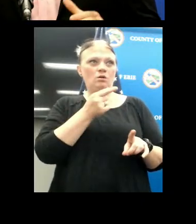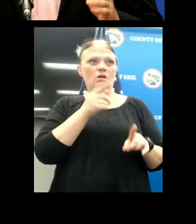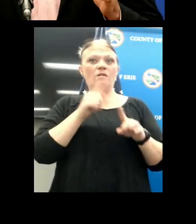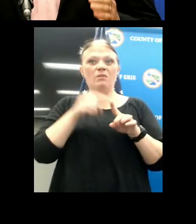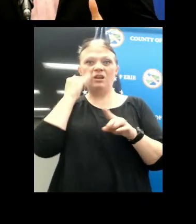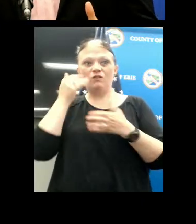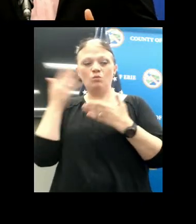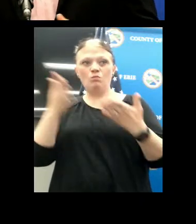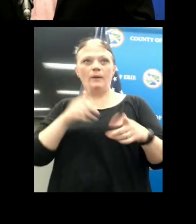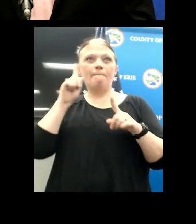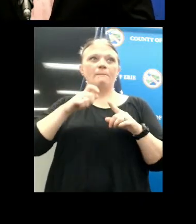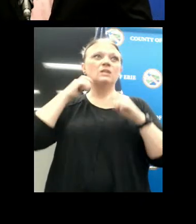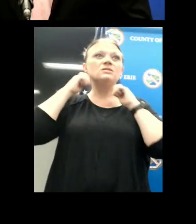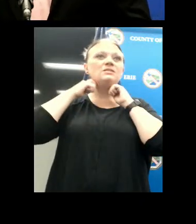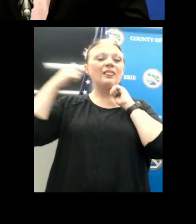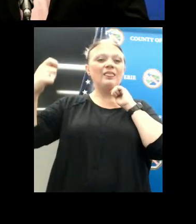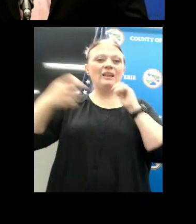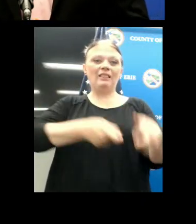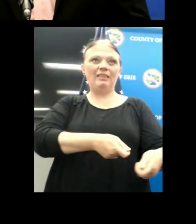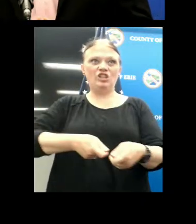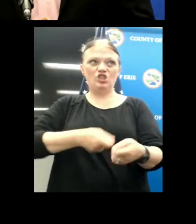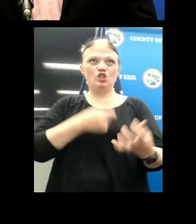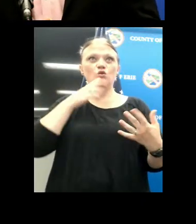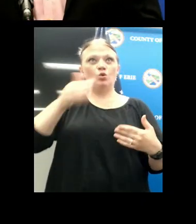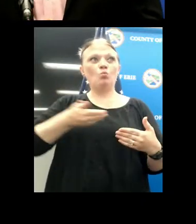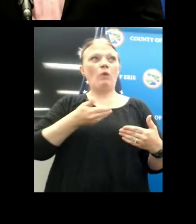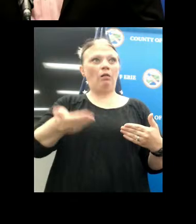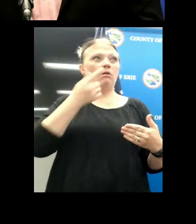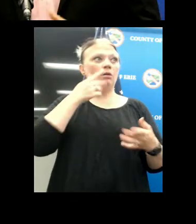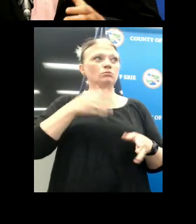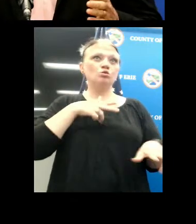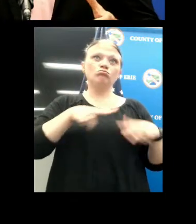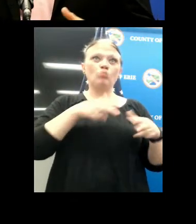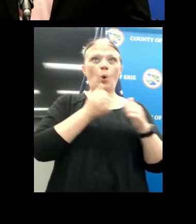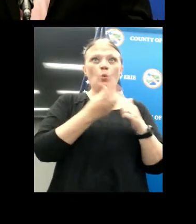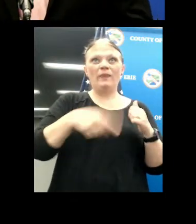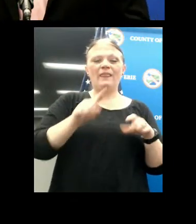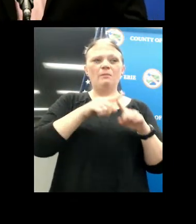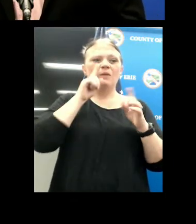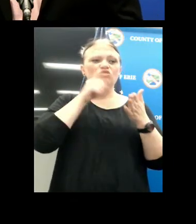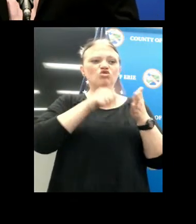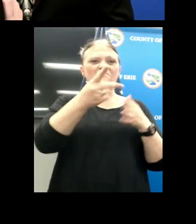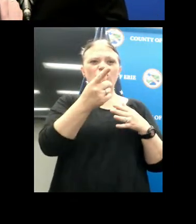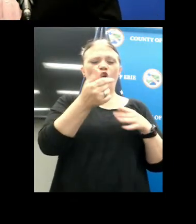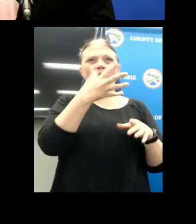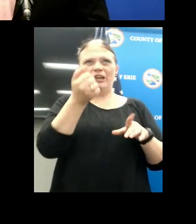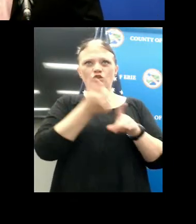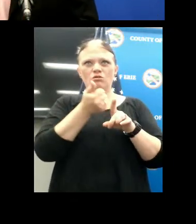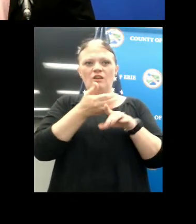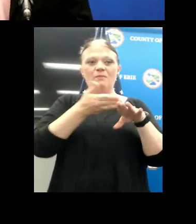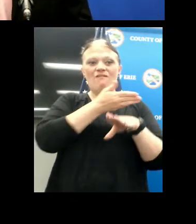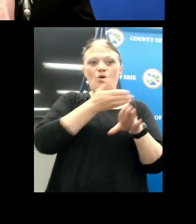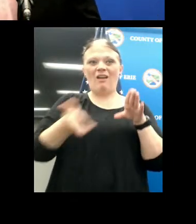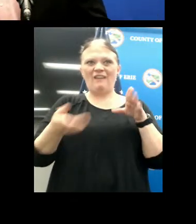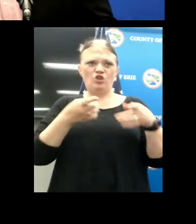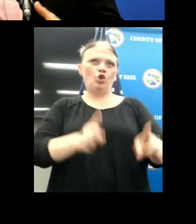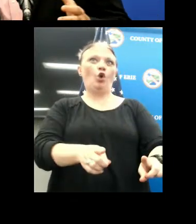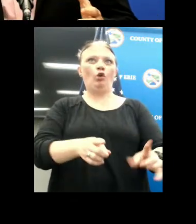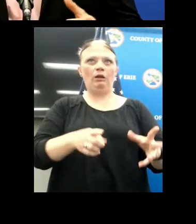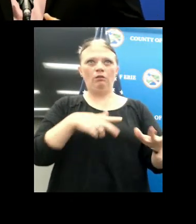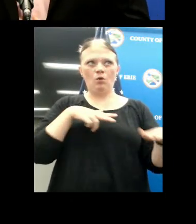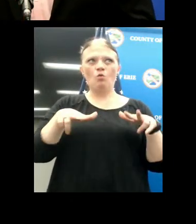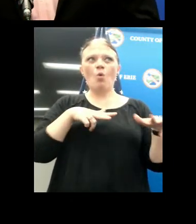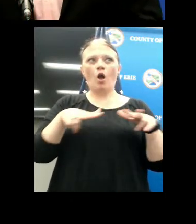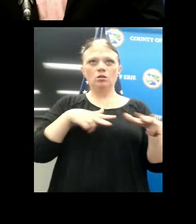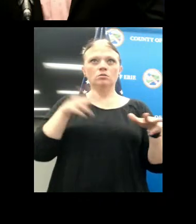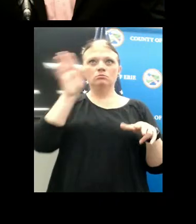Parks, make sure they're on a leash. Certainly more than welcome to take them on some of our trails, but just check your dogs and check yourselves before and after or during your